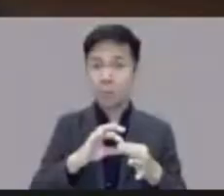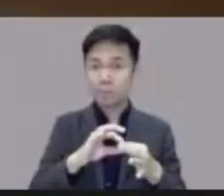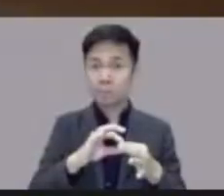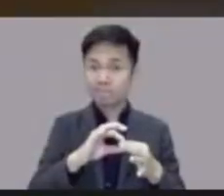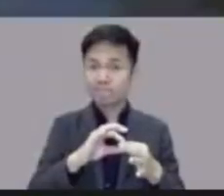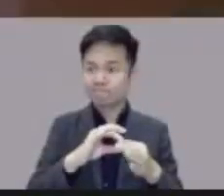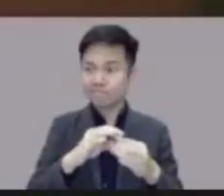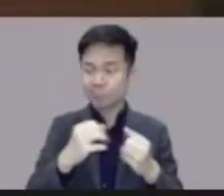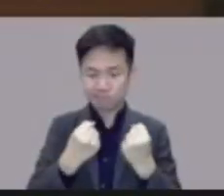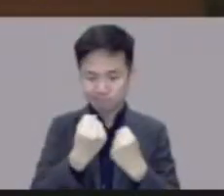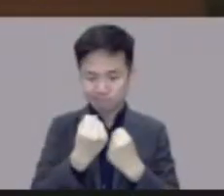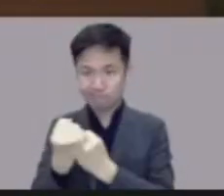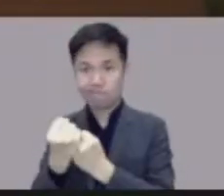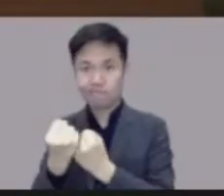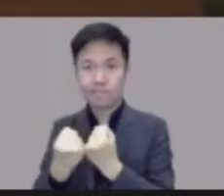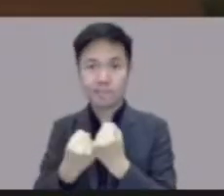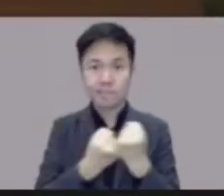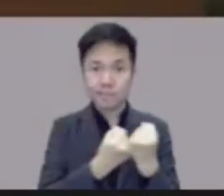foreign